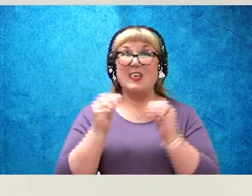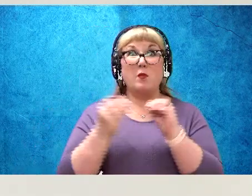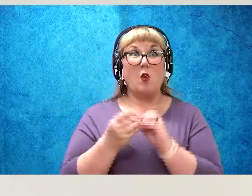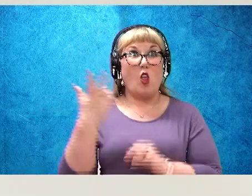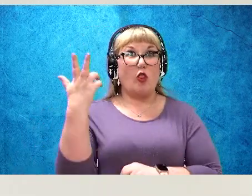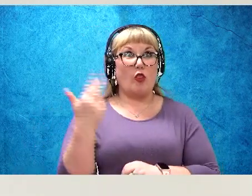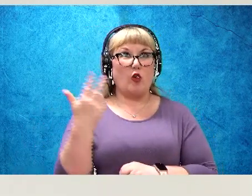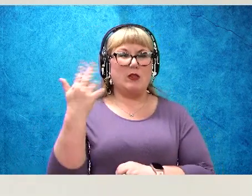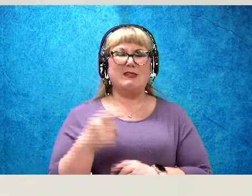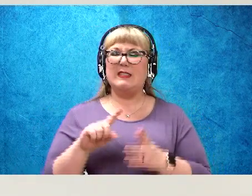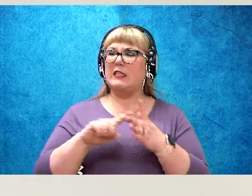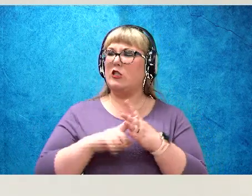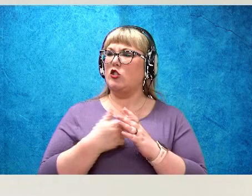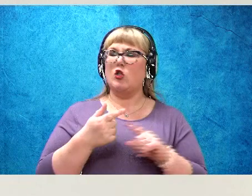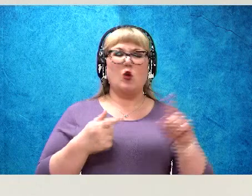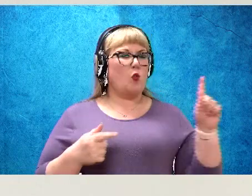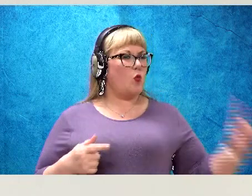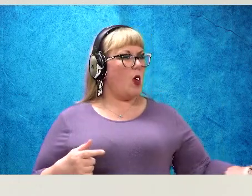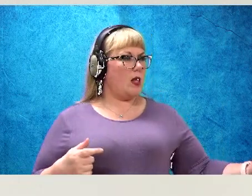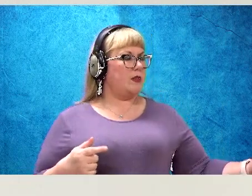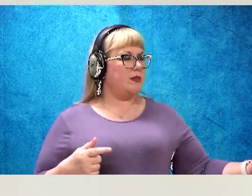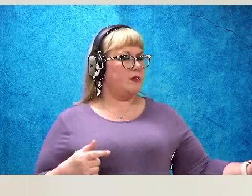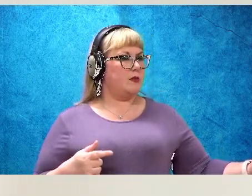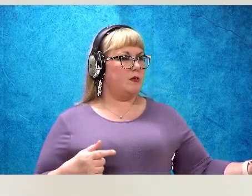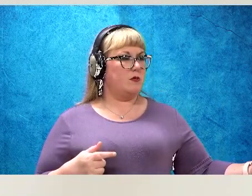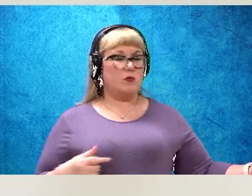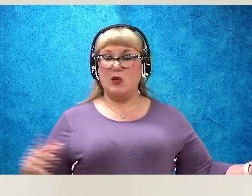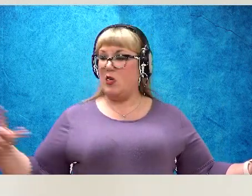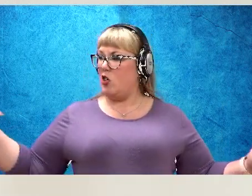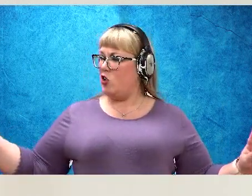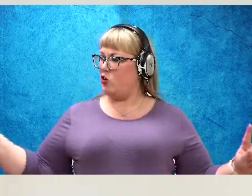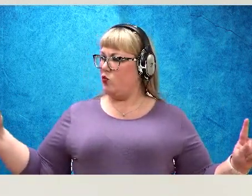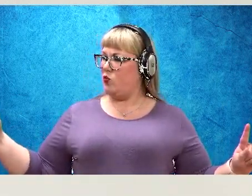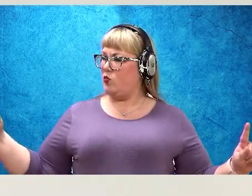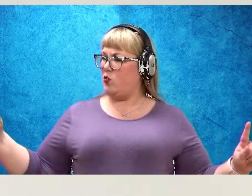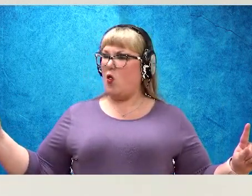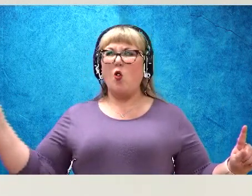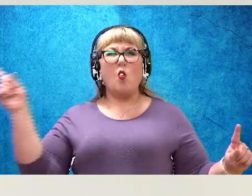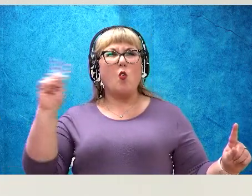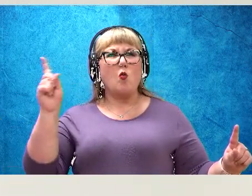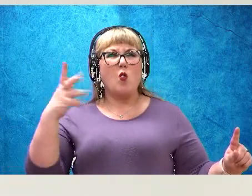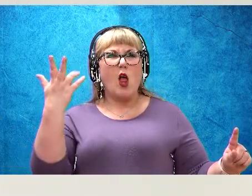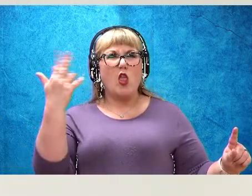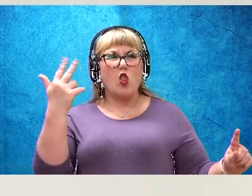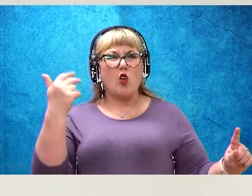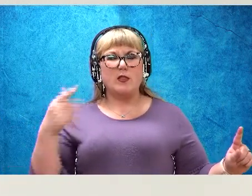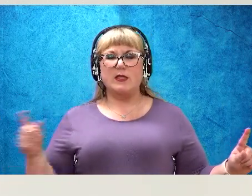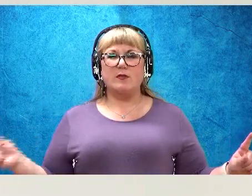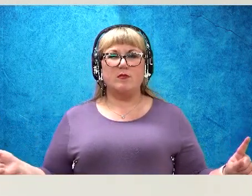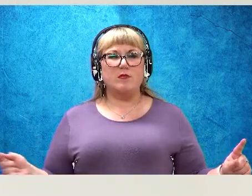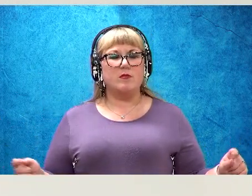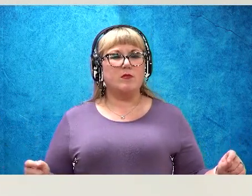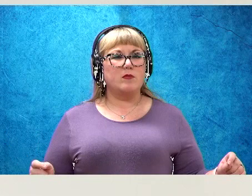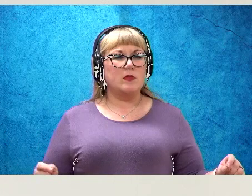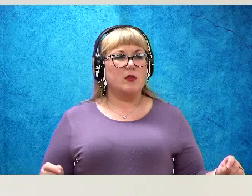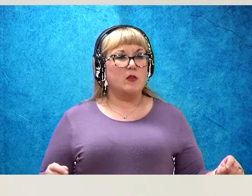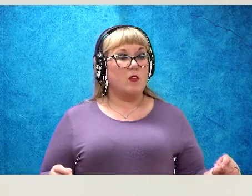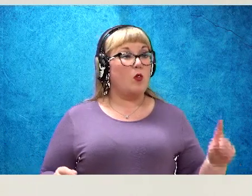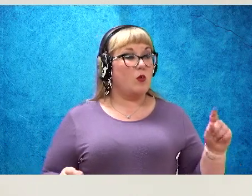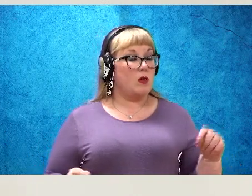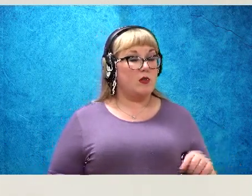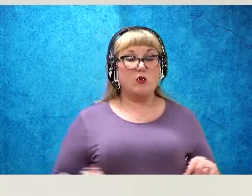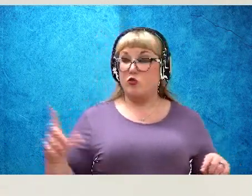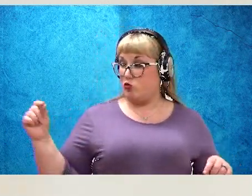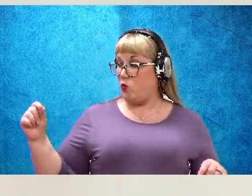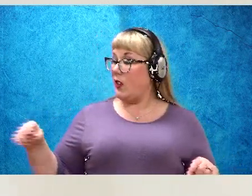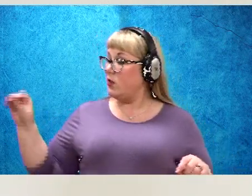13. If I'm starting with 1 down here and have 20 at the end, let's go ahead and find those numbers. Here's number